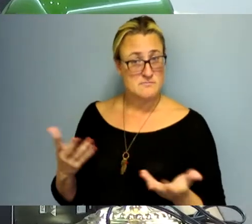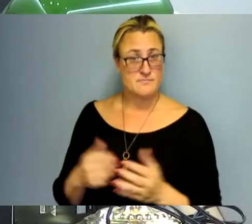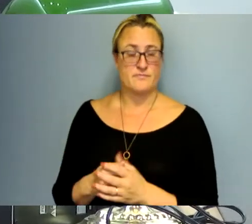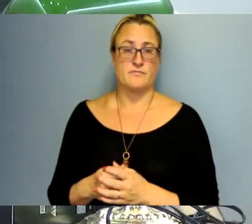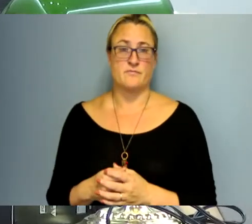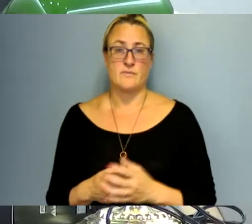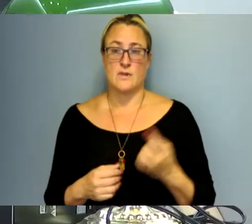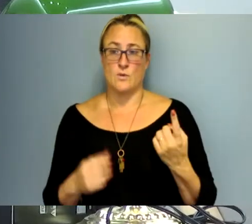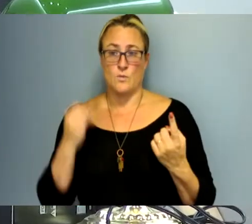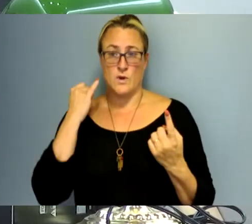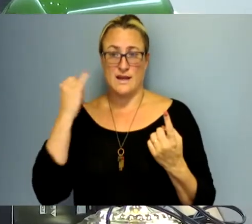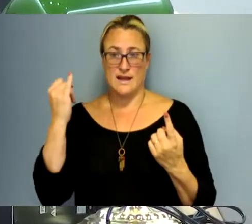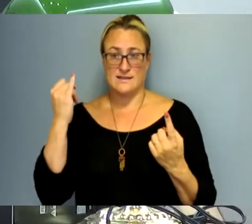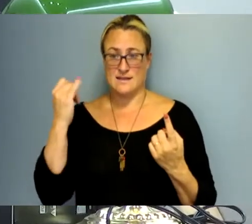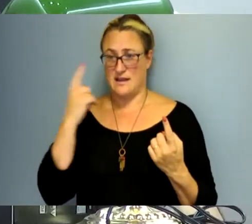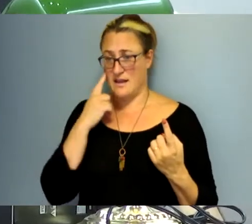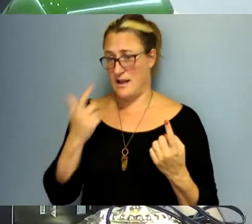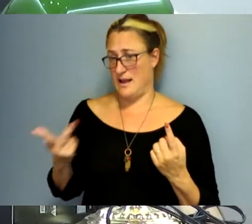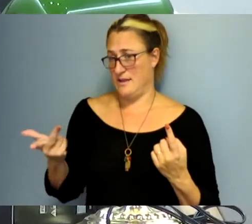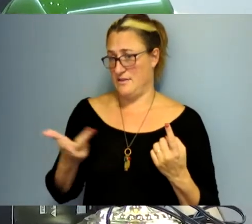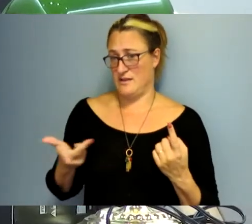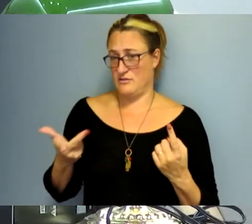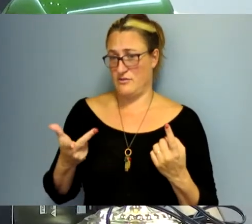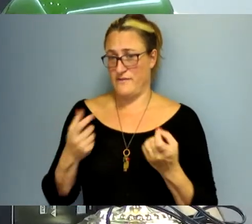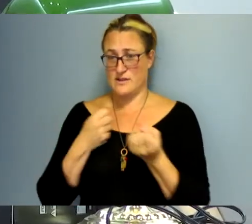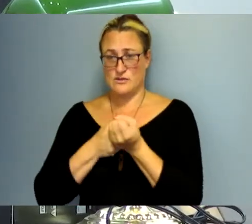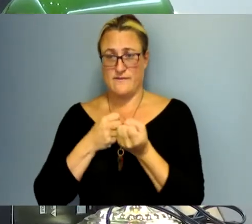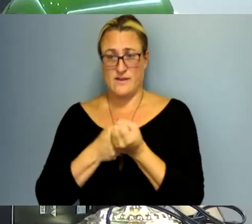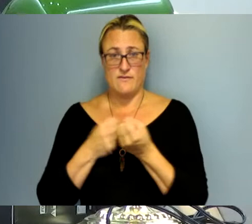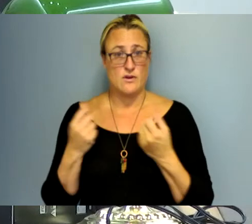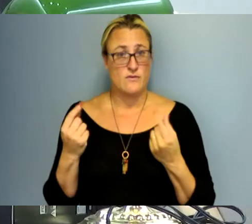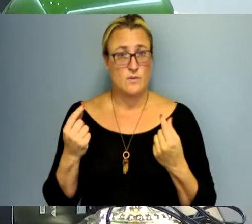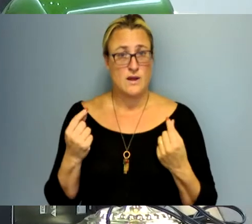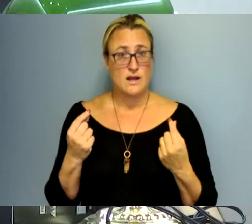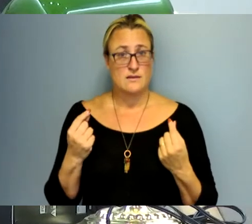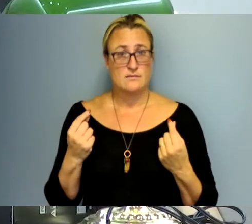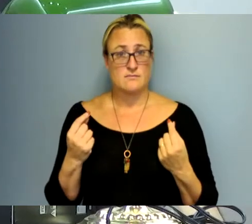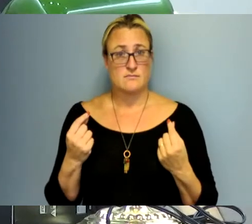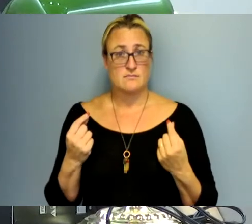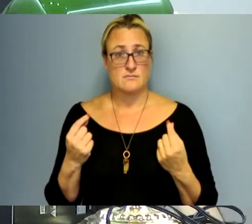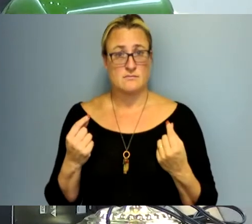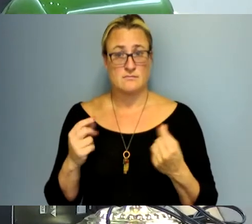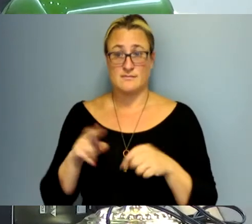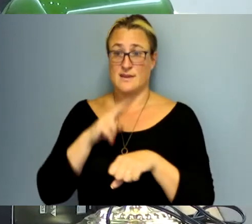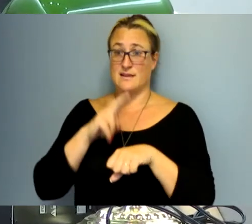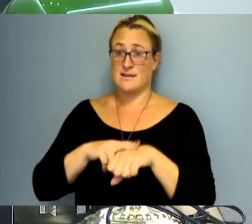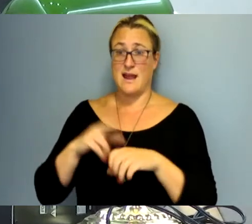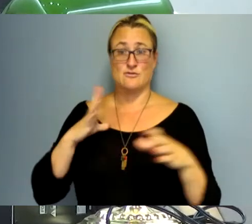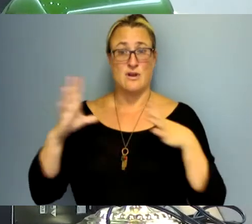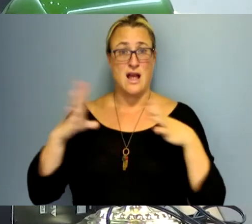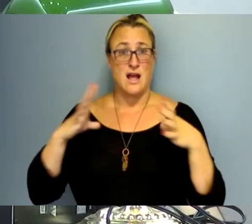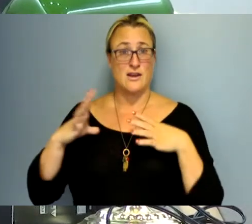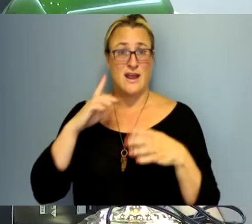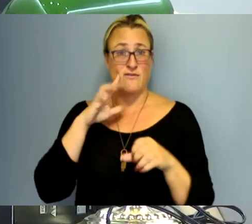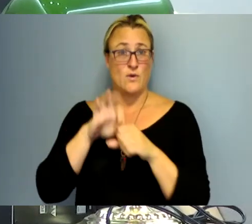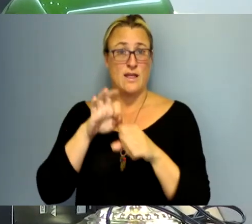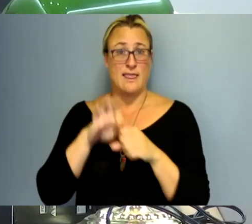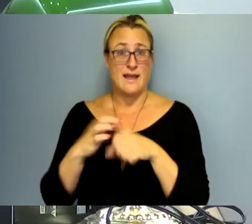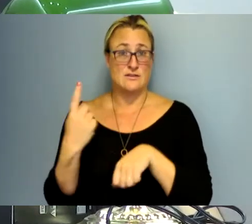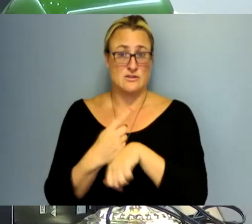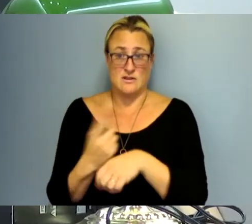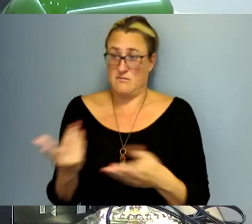favor of, probably all three of us up here are in favor of, is I'm fine in terms of there being a national holiday for Election Day. I think it makes